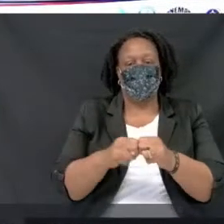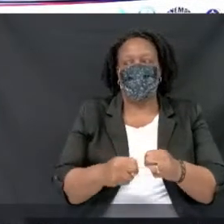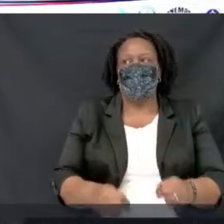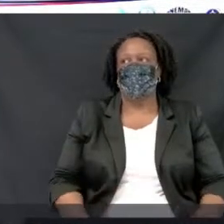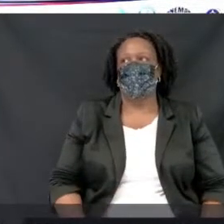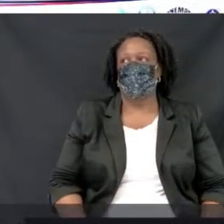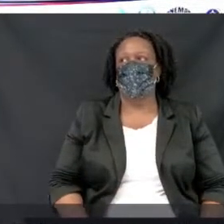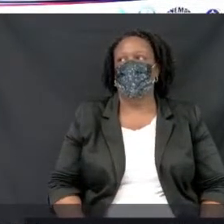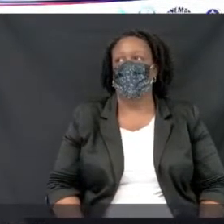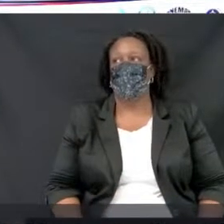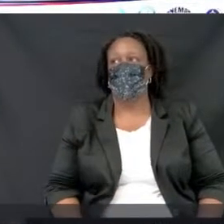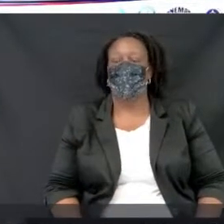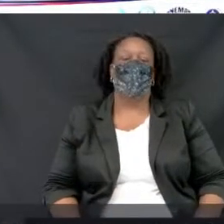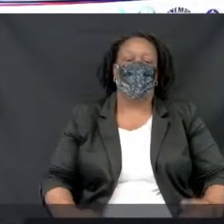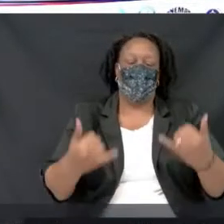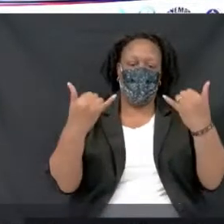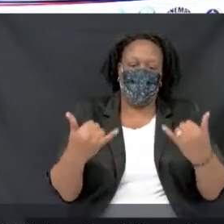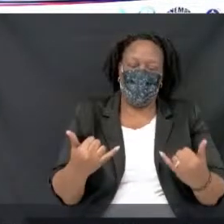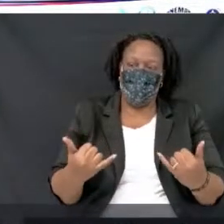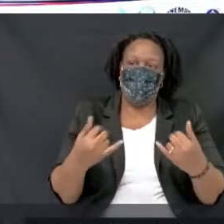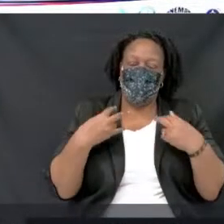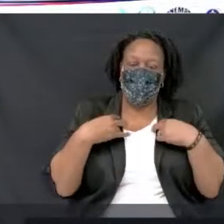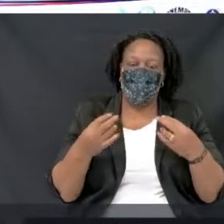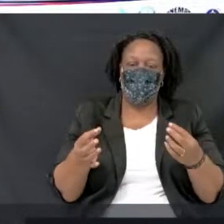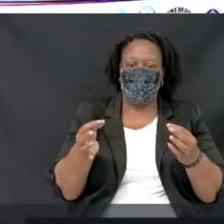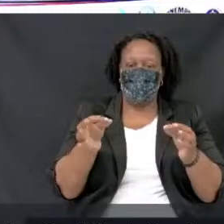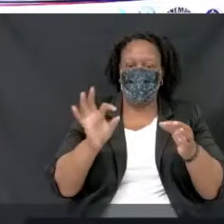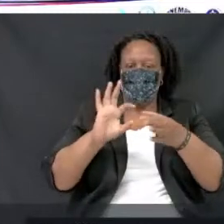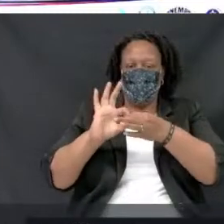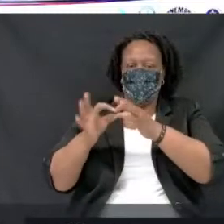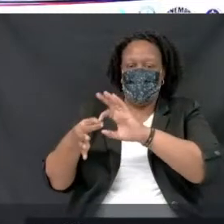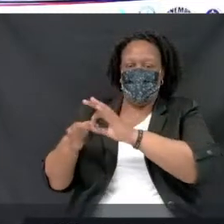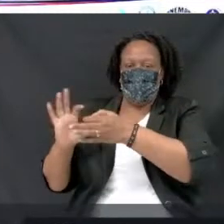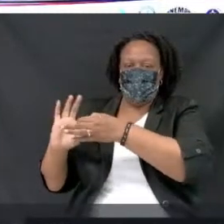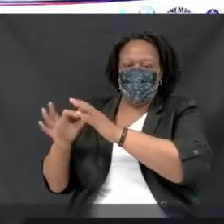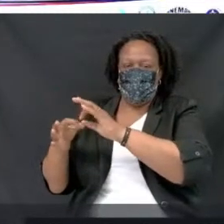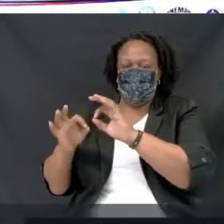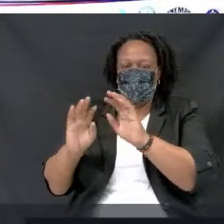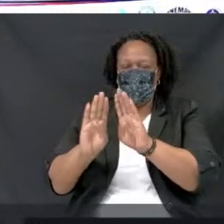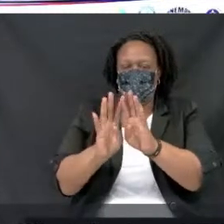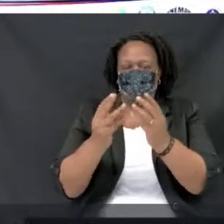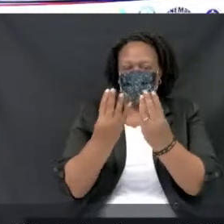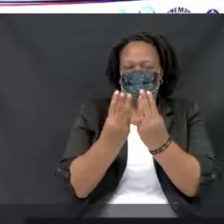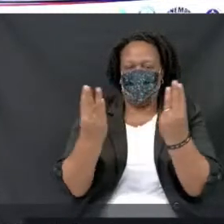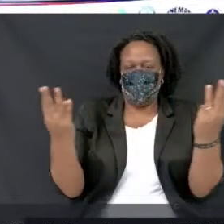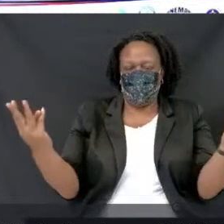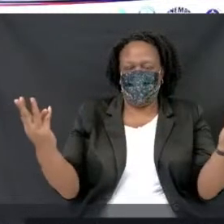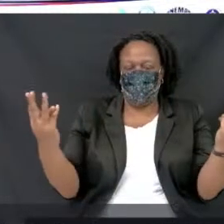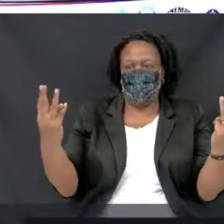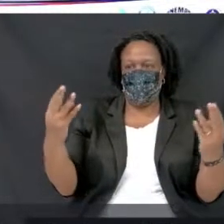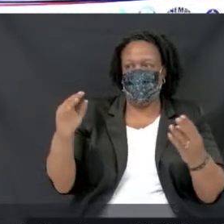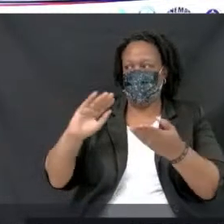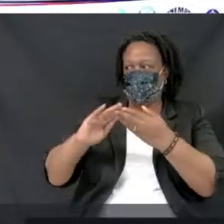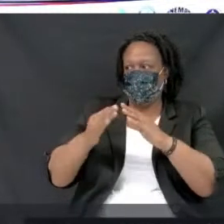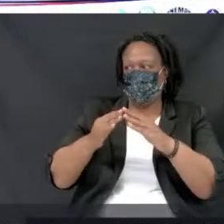we have taken gradual processes in safeguarding you, the citizens and residents of this country.